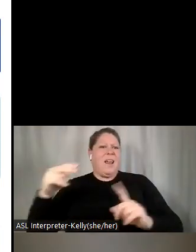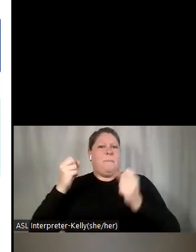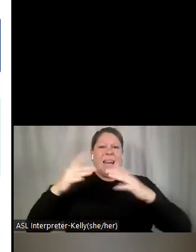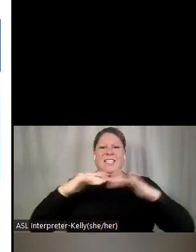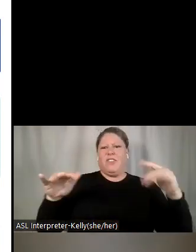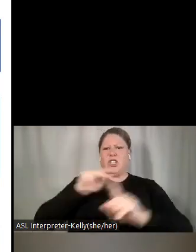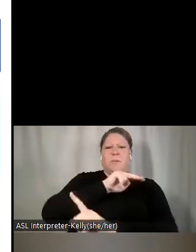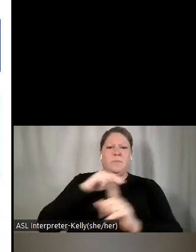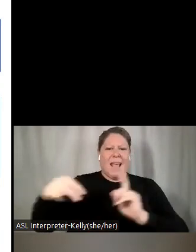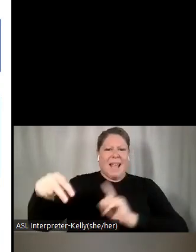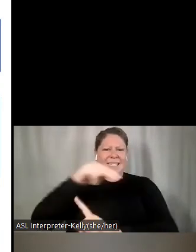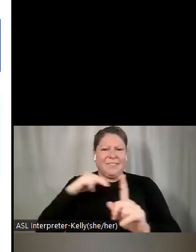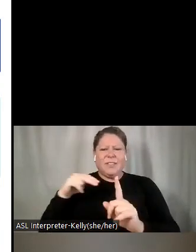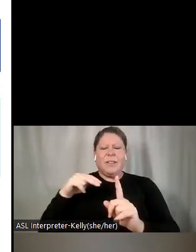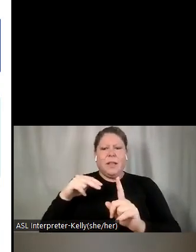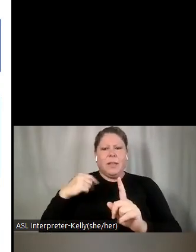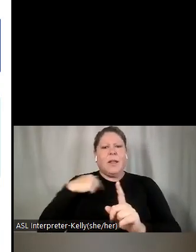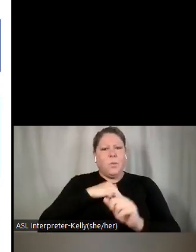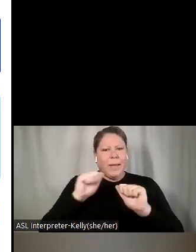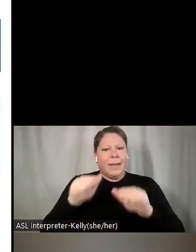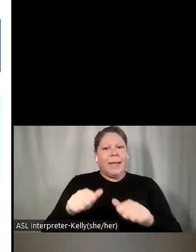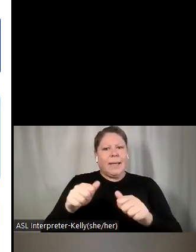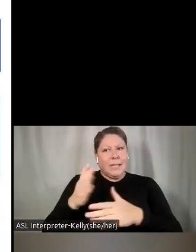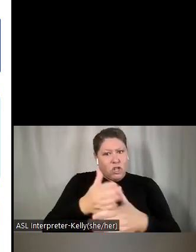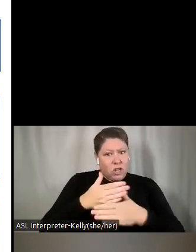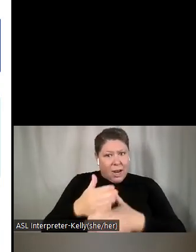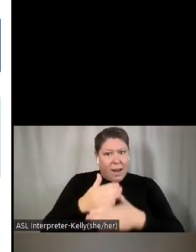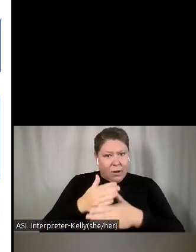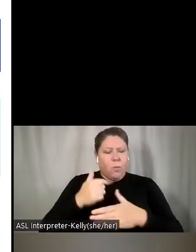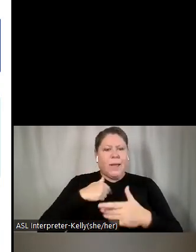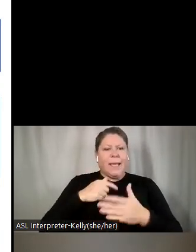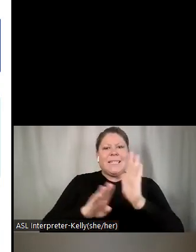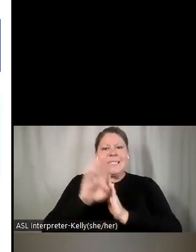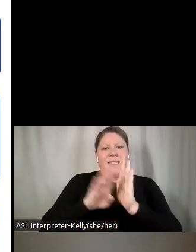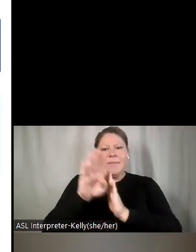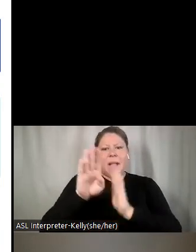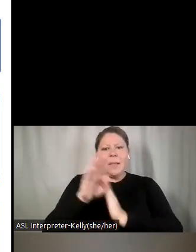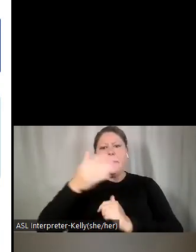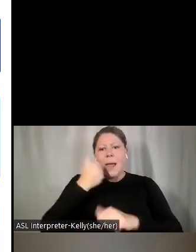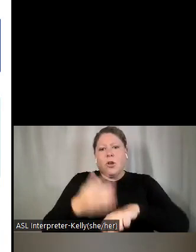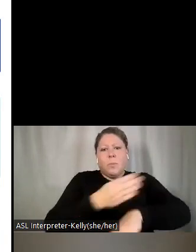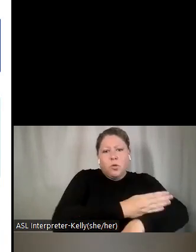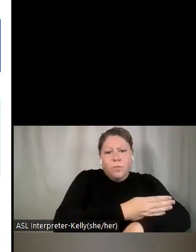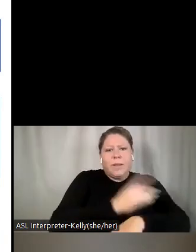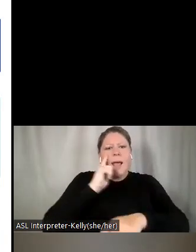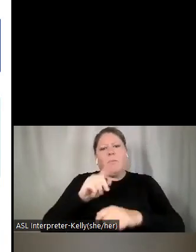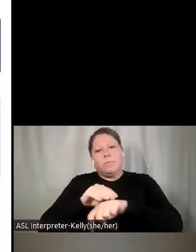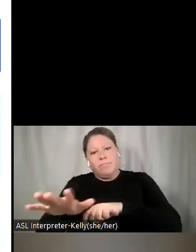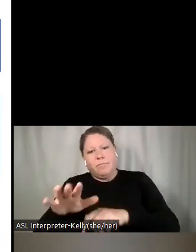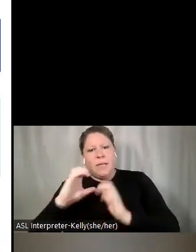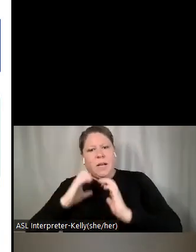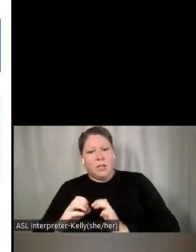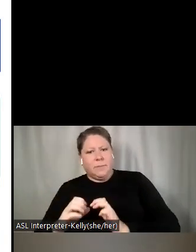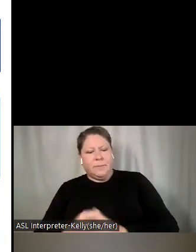better able to develop better, more sustainable improvements that bring more value for our customer. So this process of